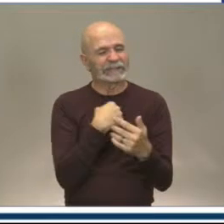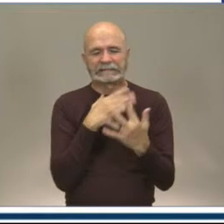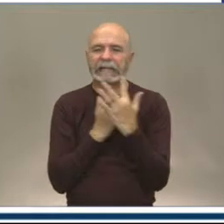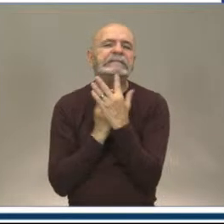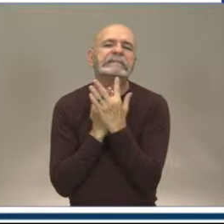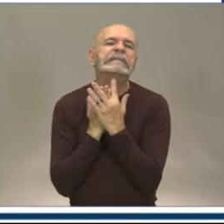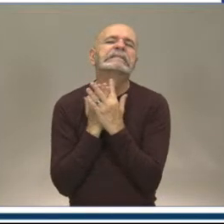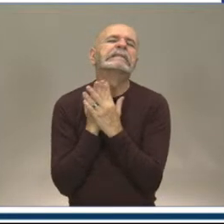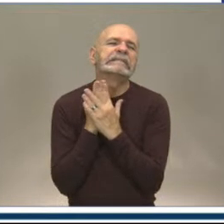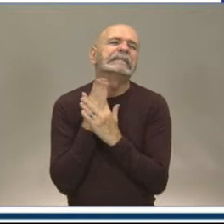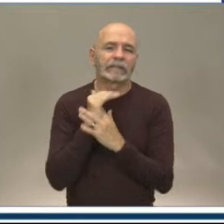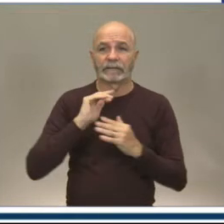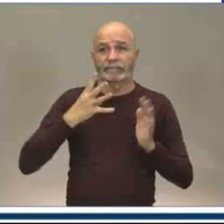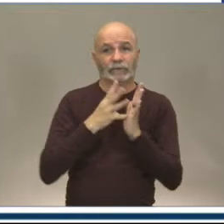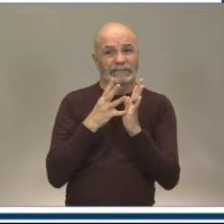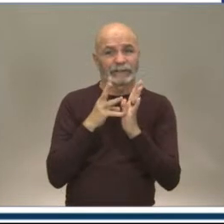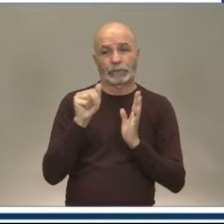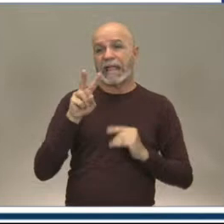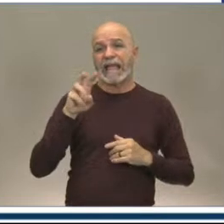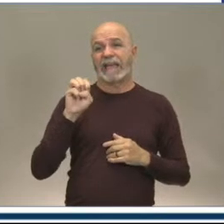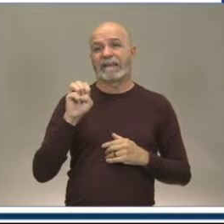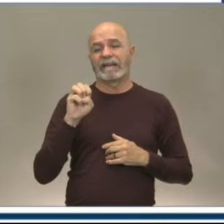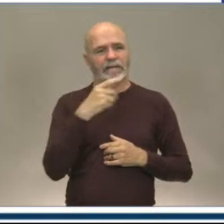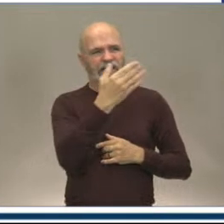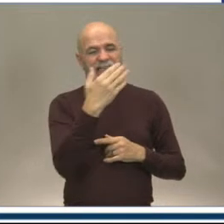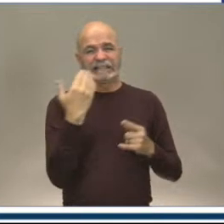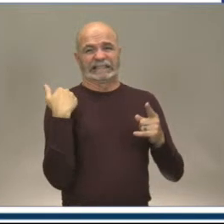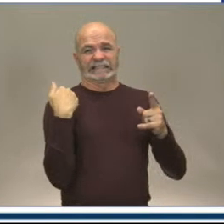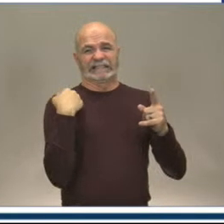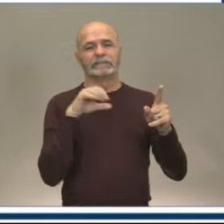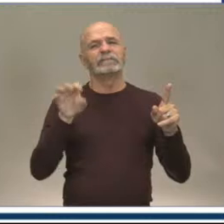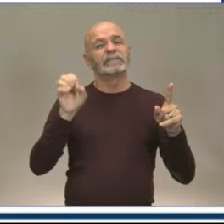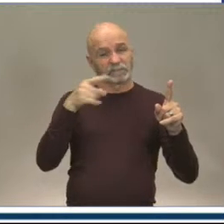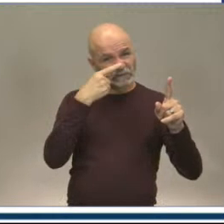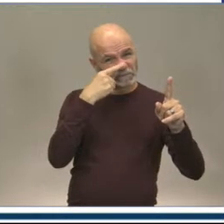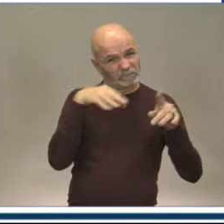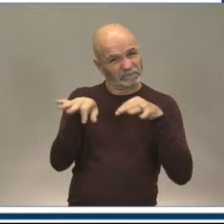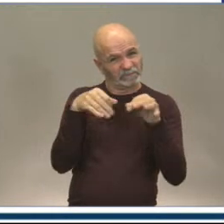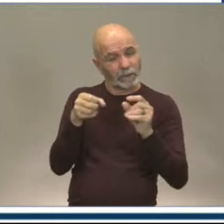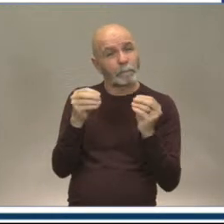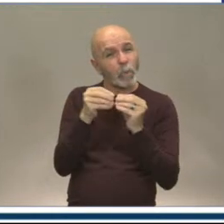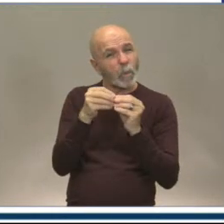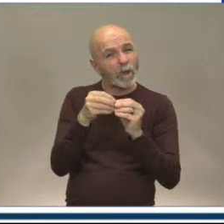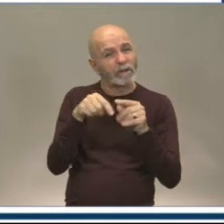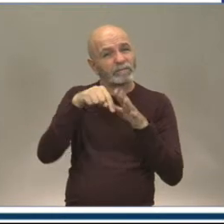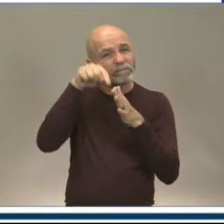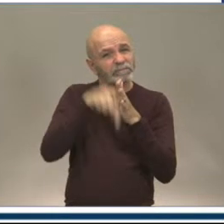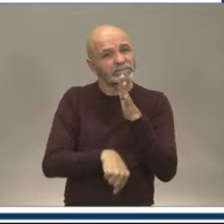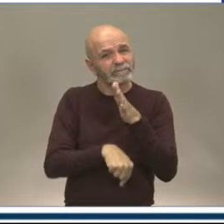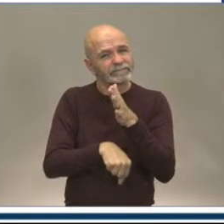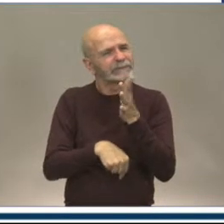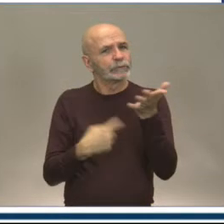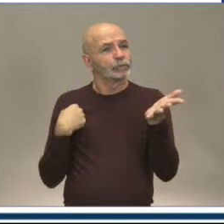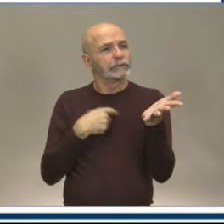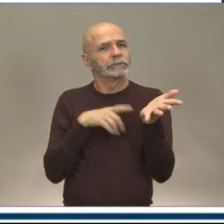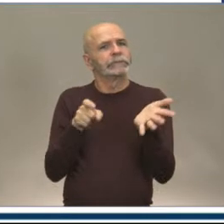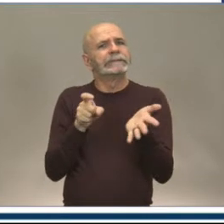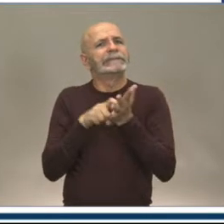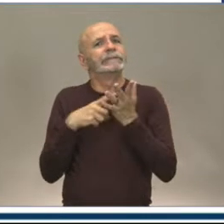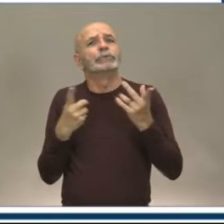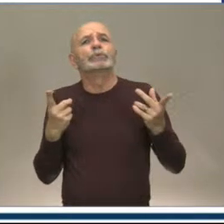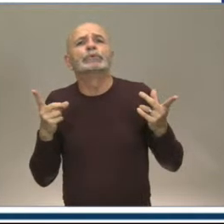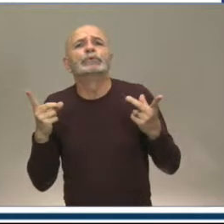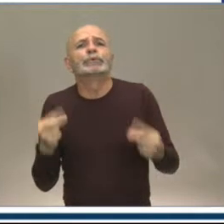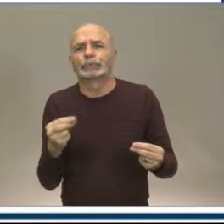Dr. Strang, but I just wanted you to expand a little bit. What do you need to see happen And what are the metrics that you're actually using